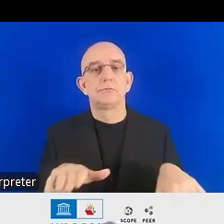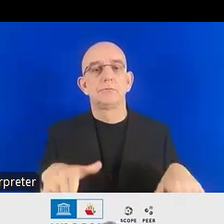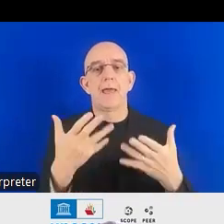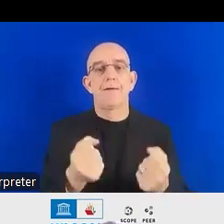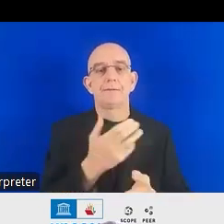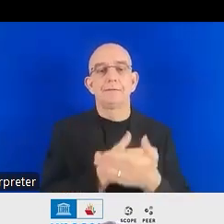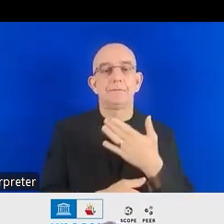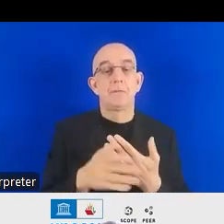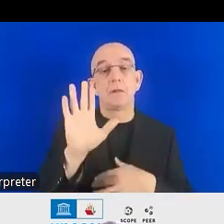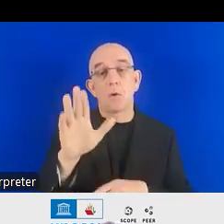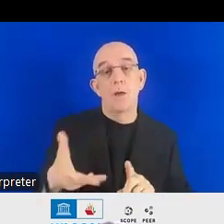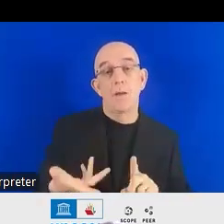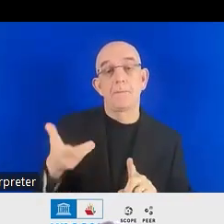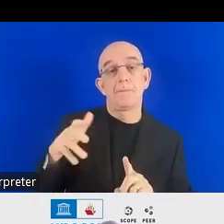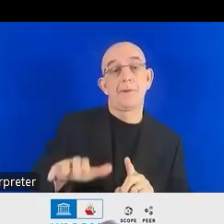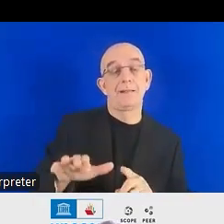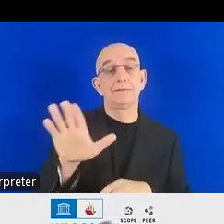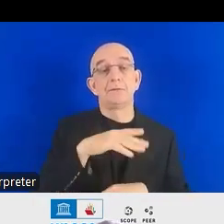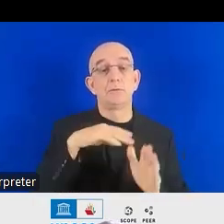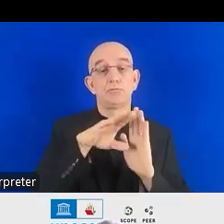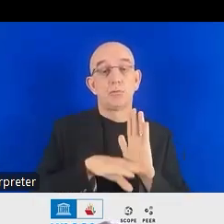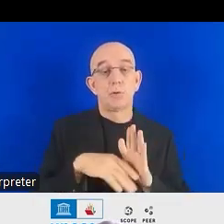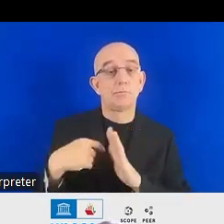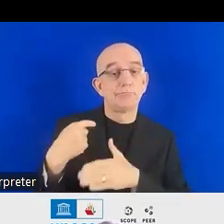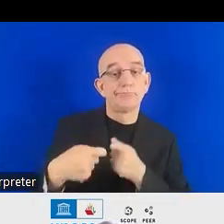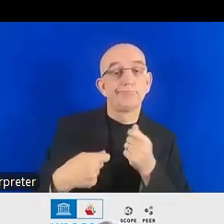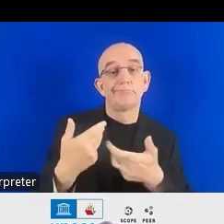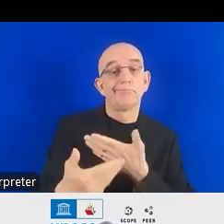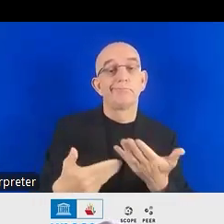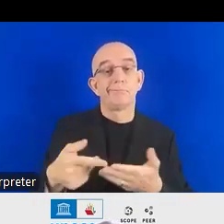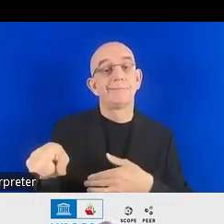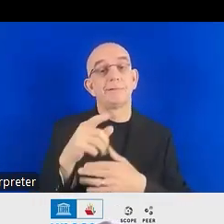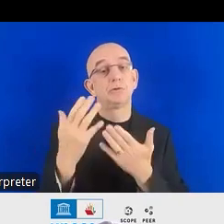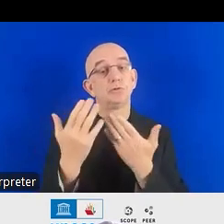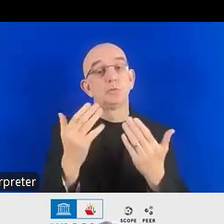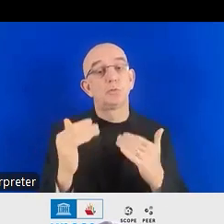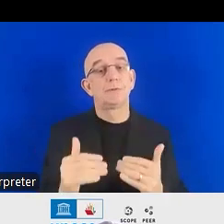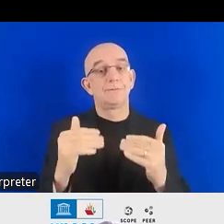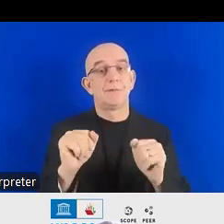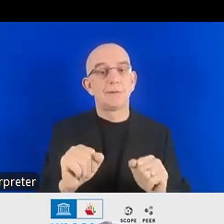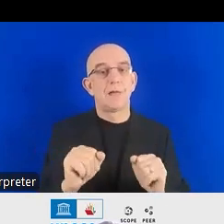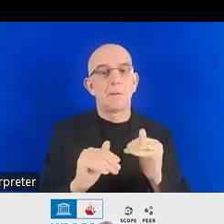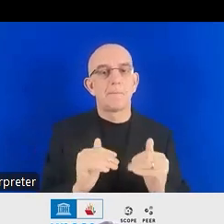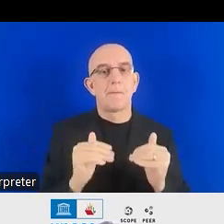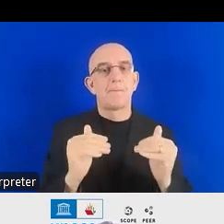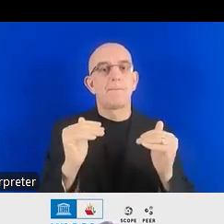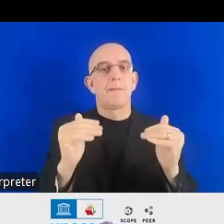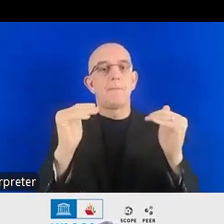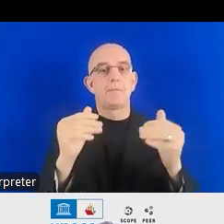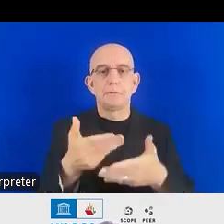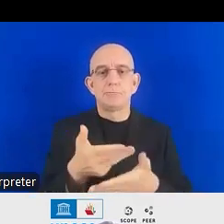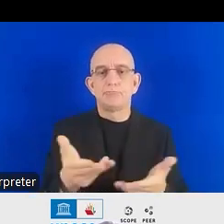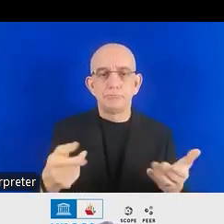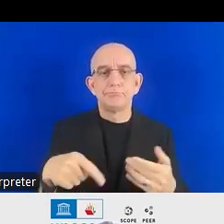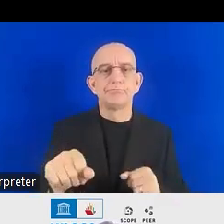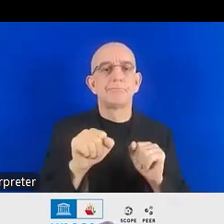assisted devices for children with disabilities. So having those leaders who have that competency to